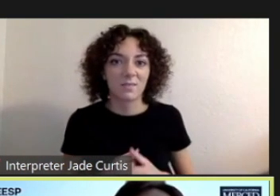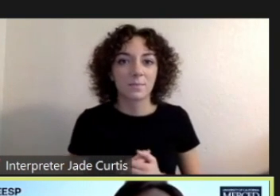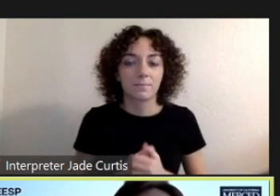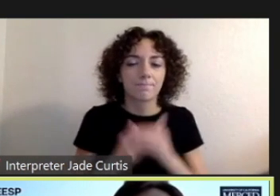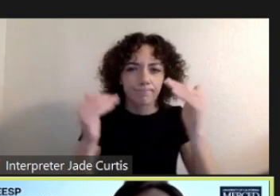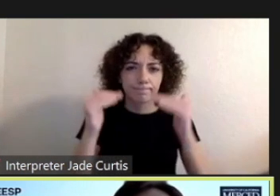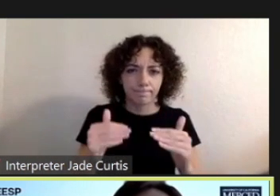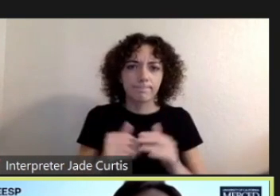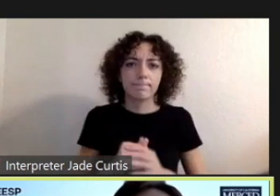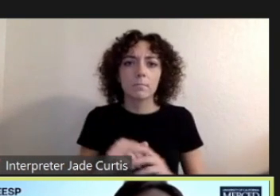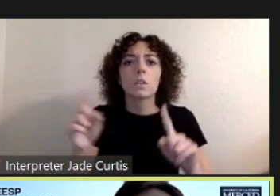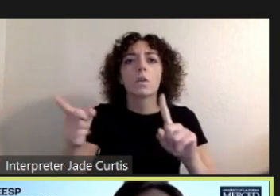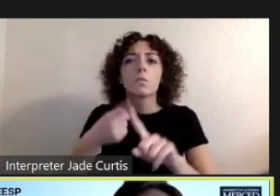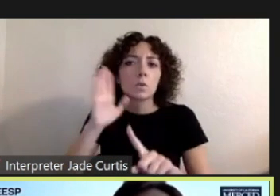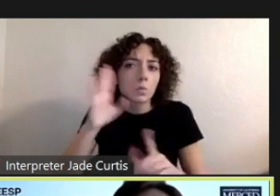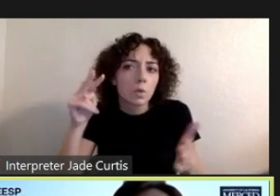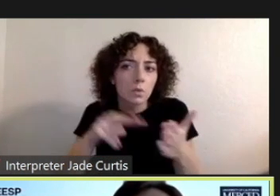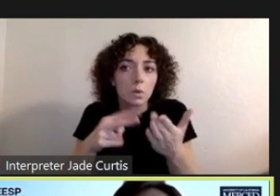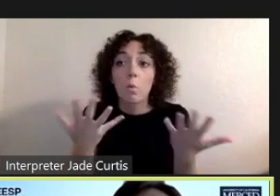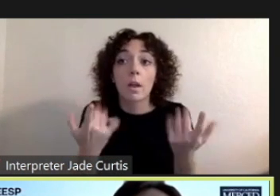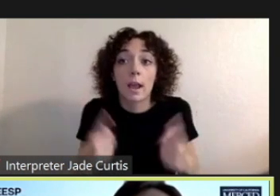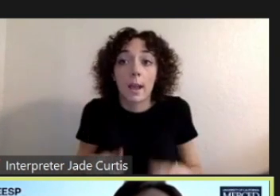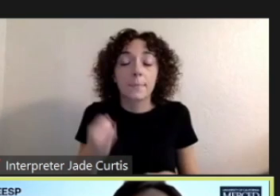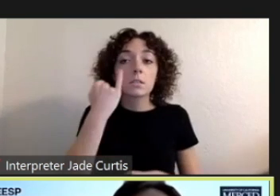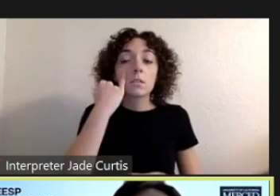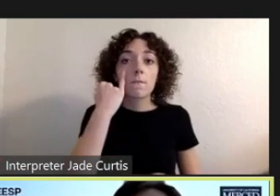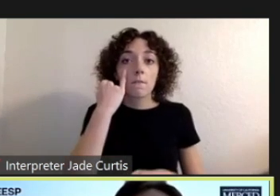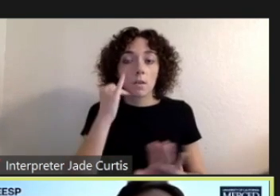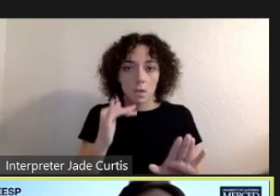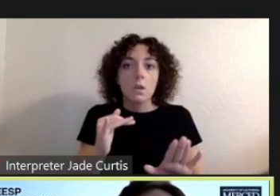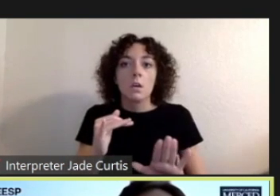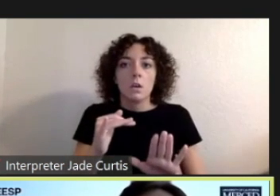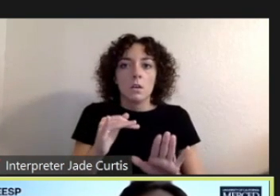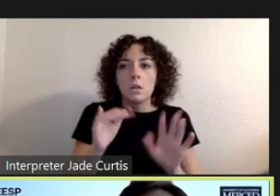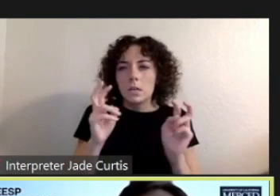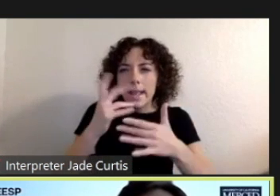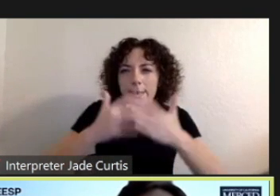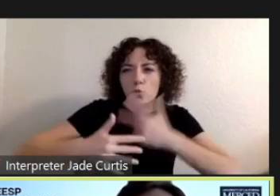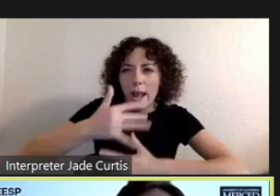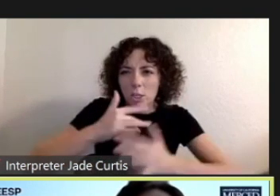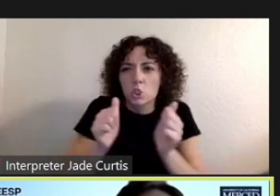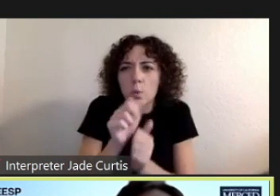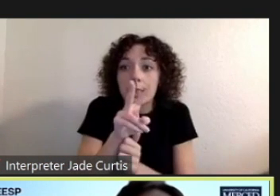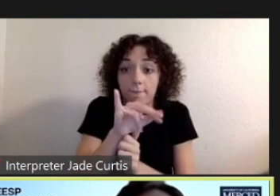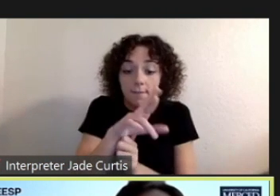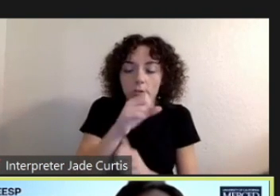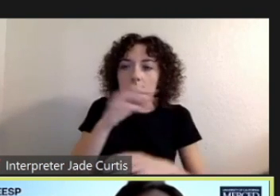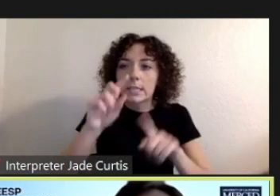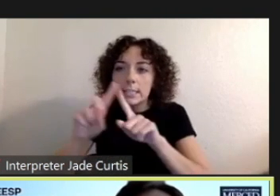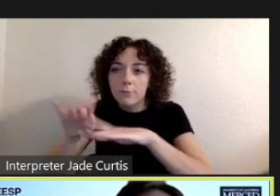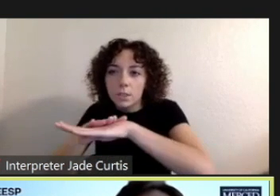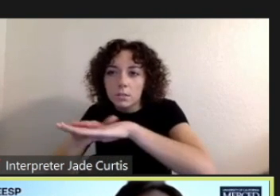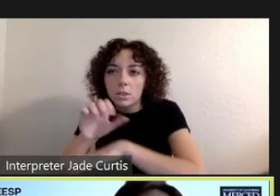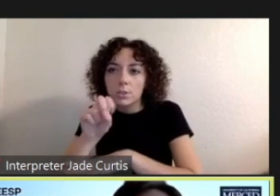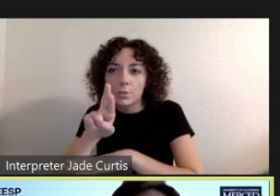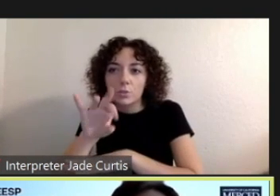So first, we're going to take a look at what happens if there is an interaction with viruses and surfaces. And these experiments